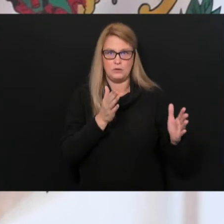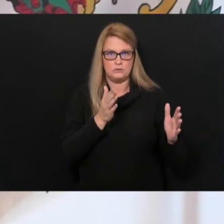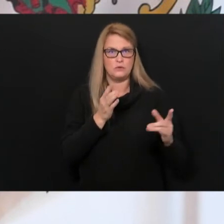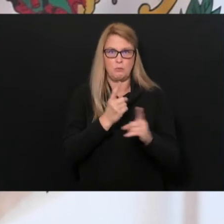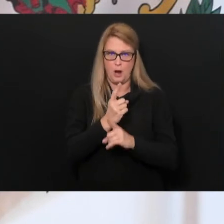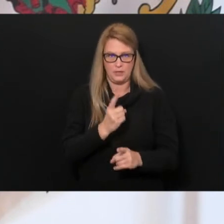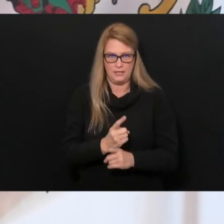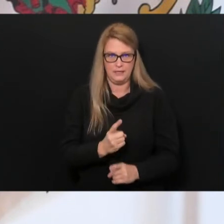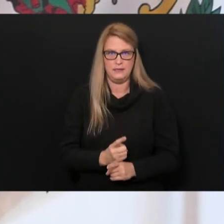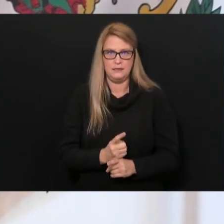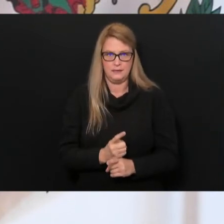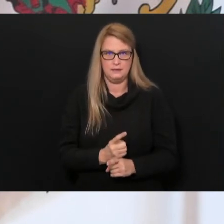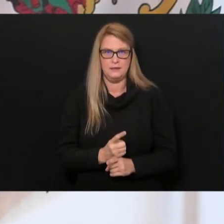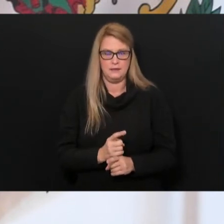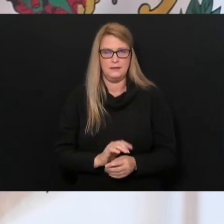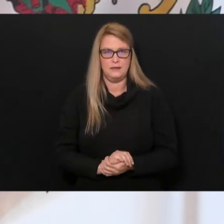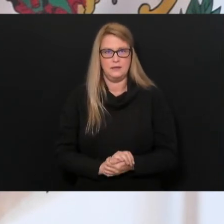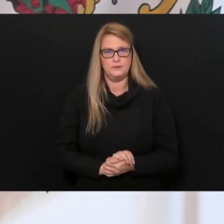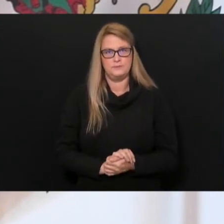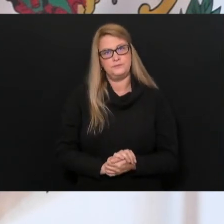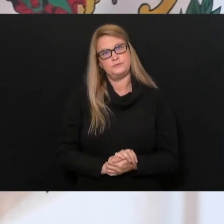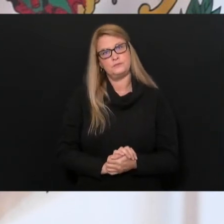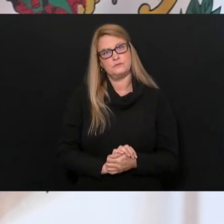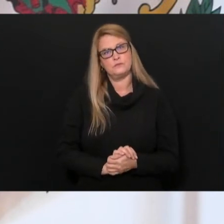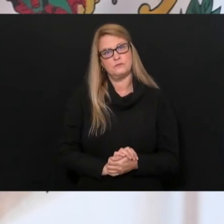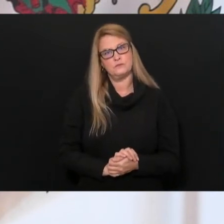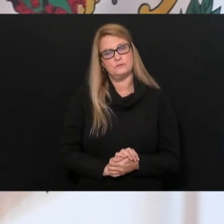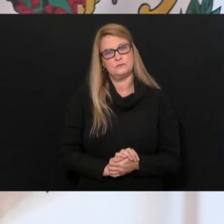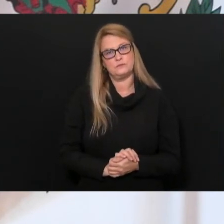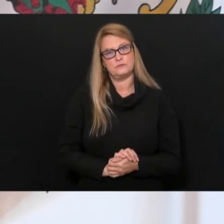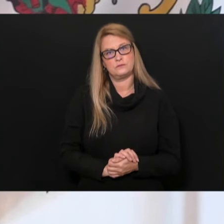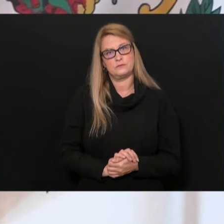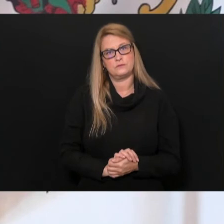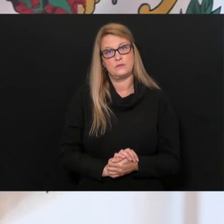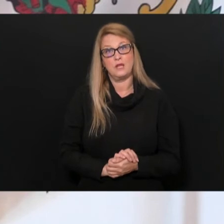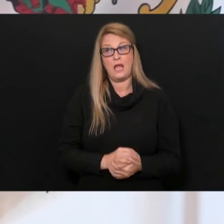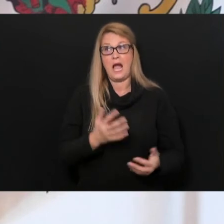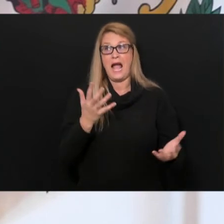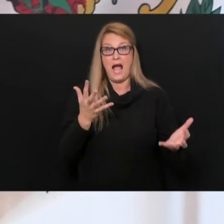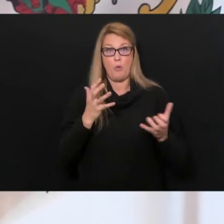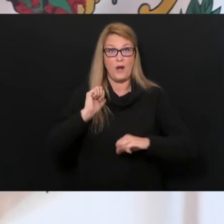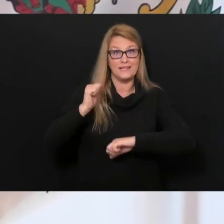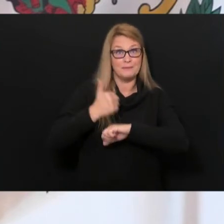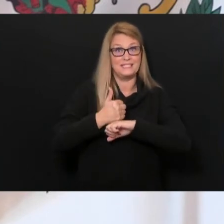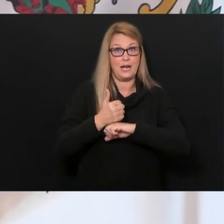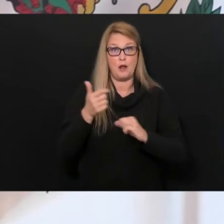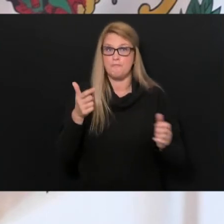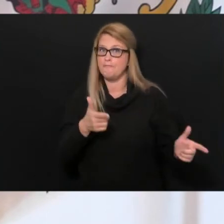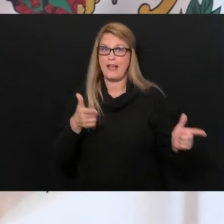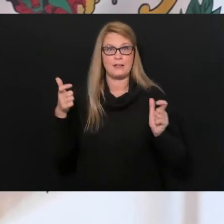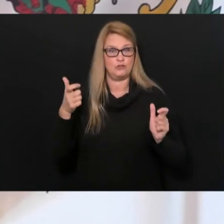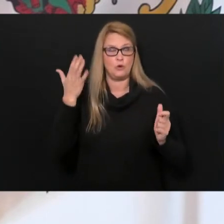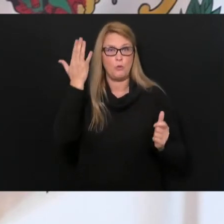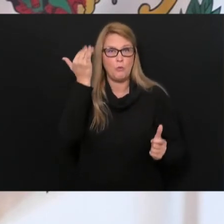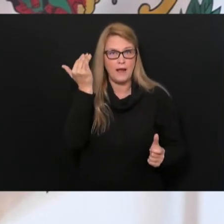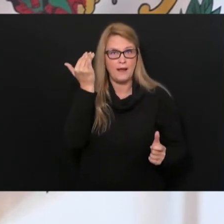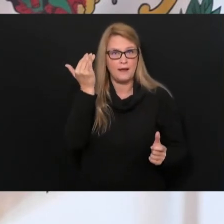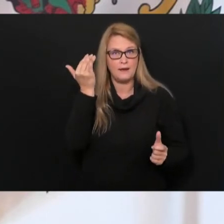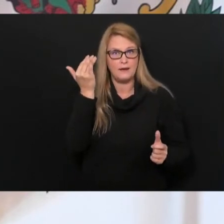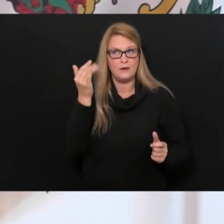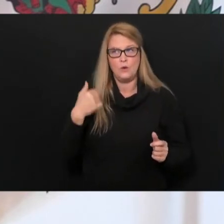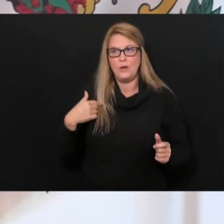I'm going to push that we get set up faster. because we need to get through